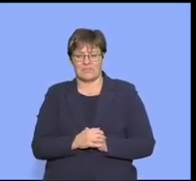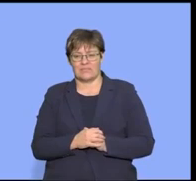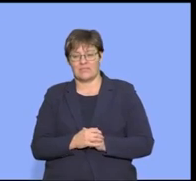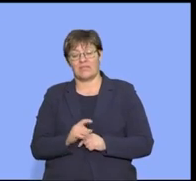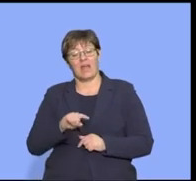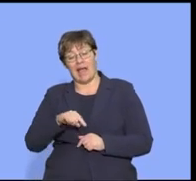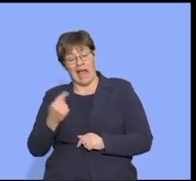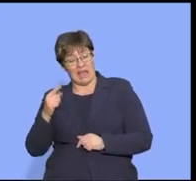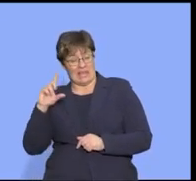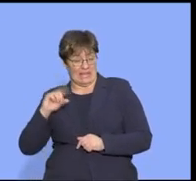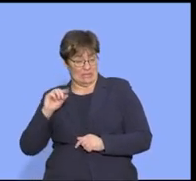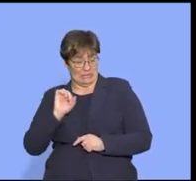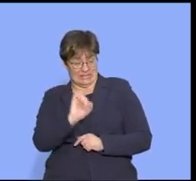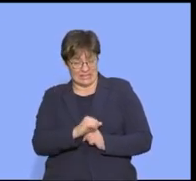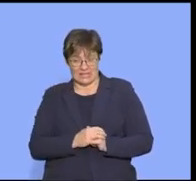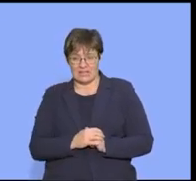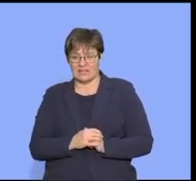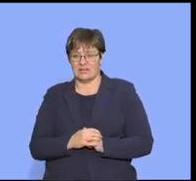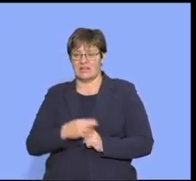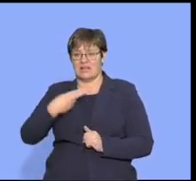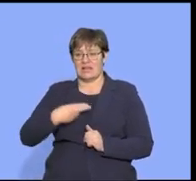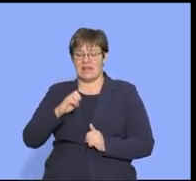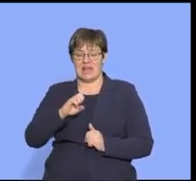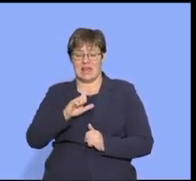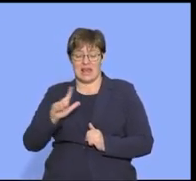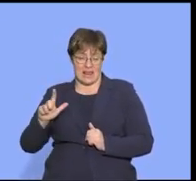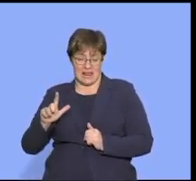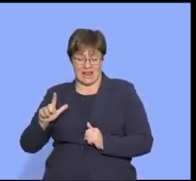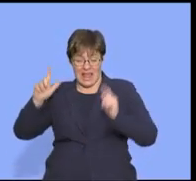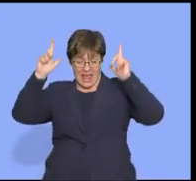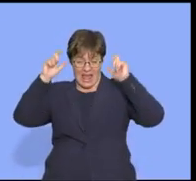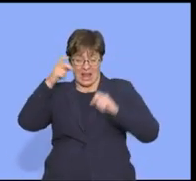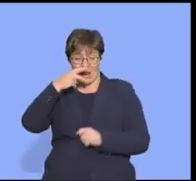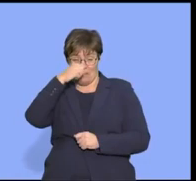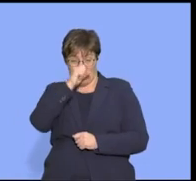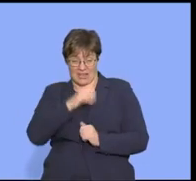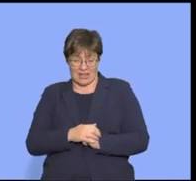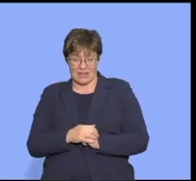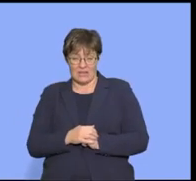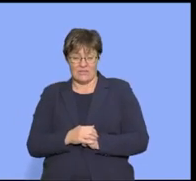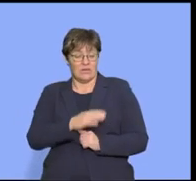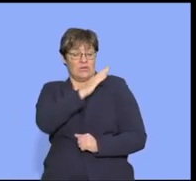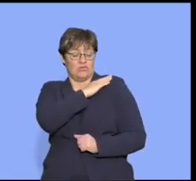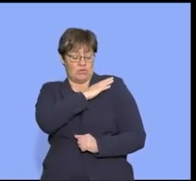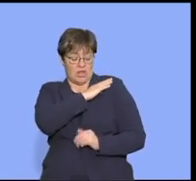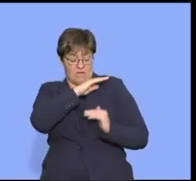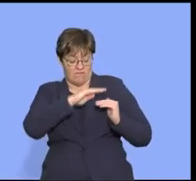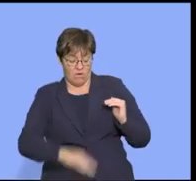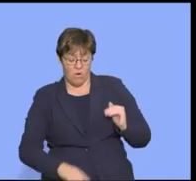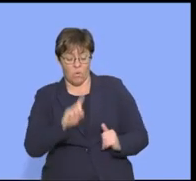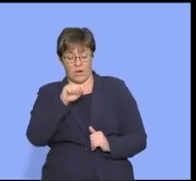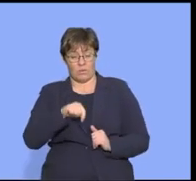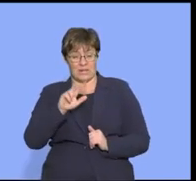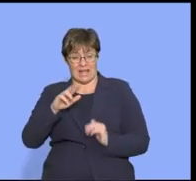Another very interesting one is called the hell pig. And from shoulder to floor, it was